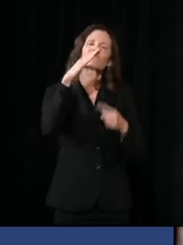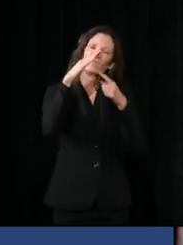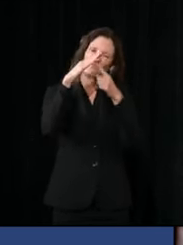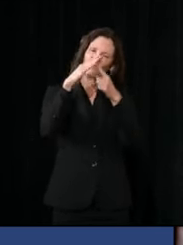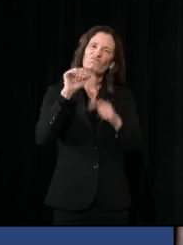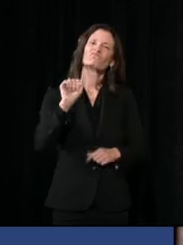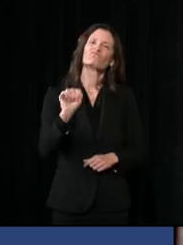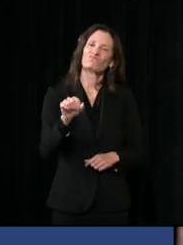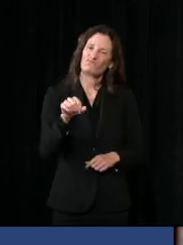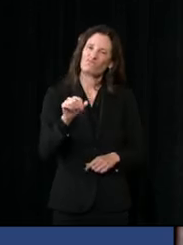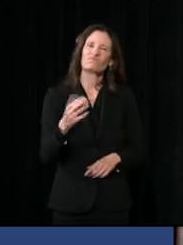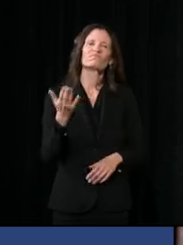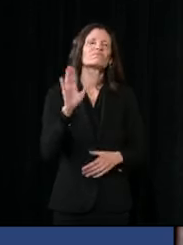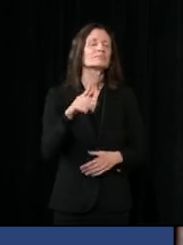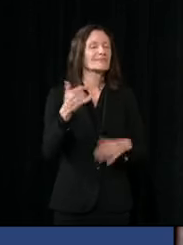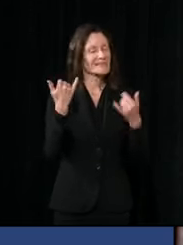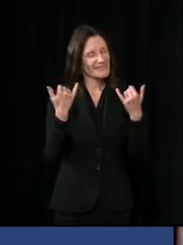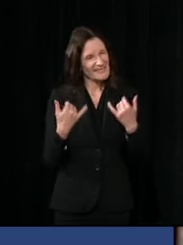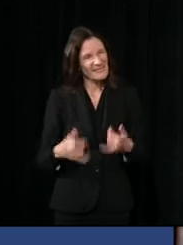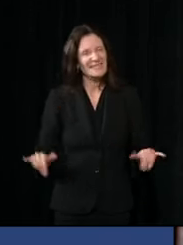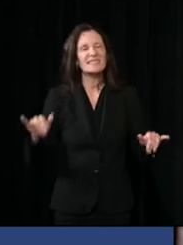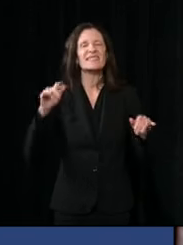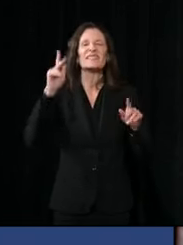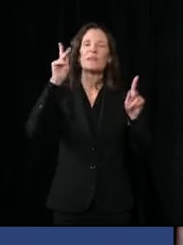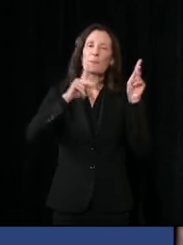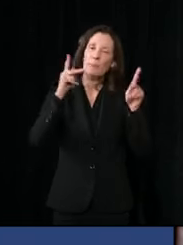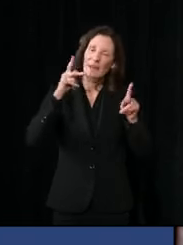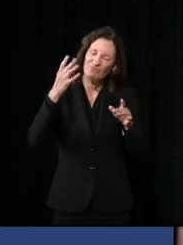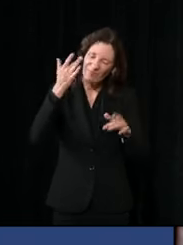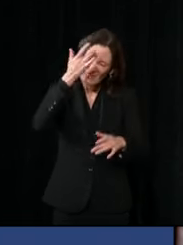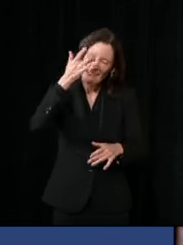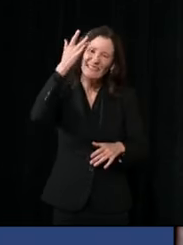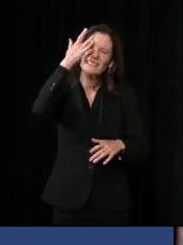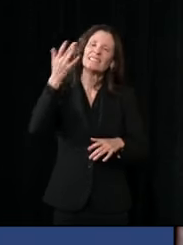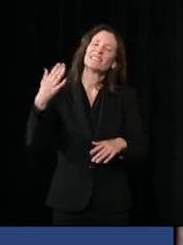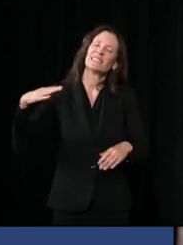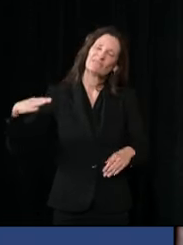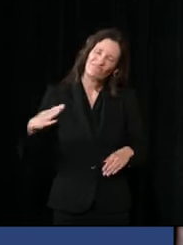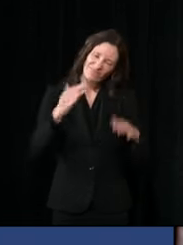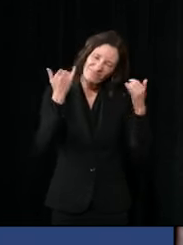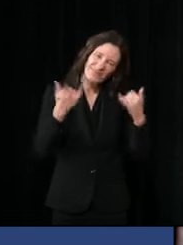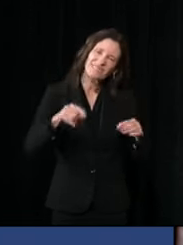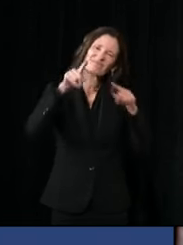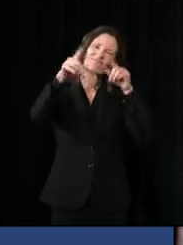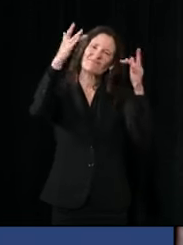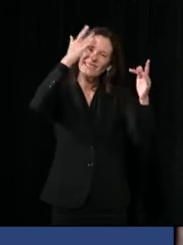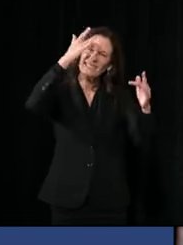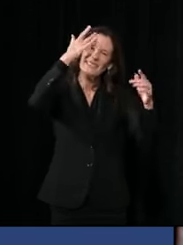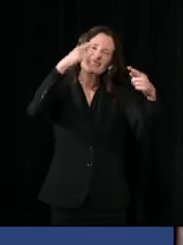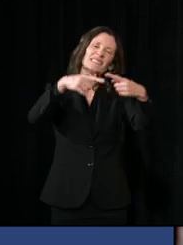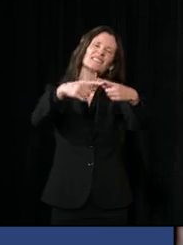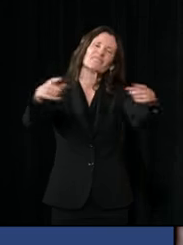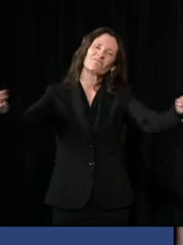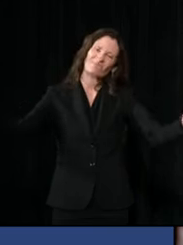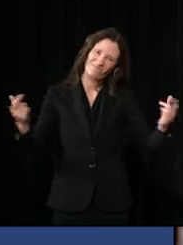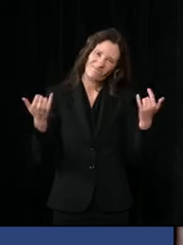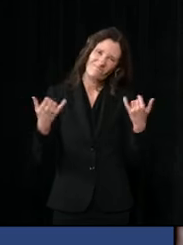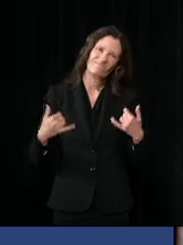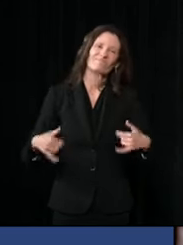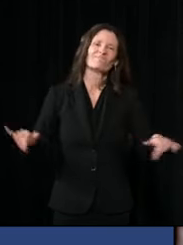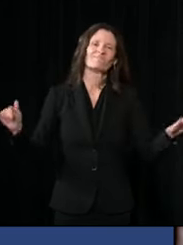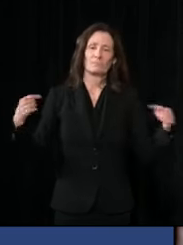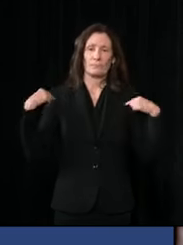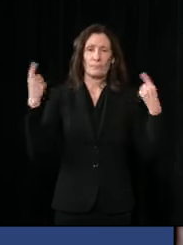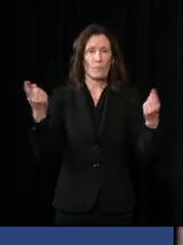every day, but each day over this 7-day moving average, we see a